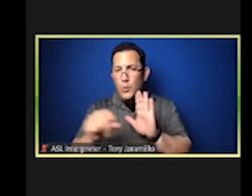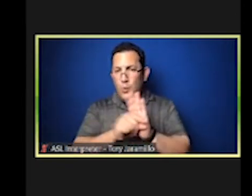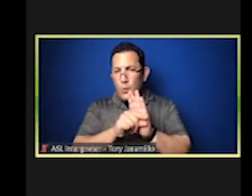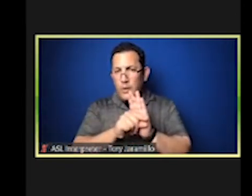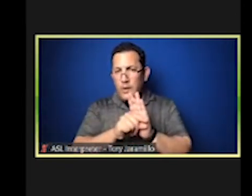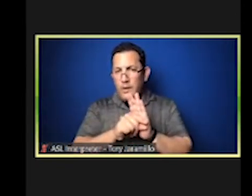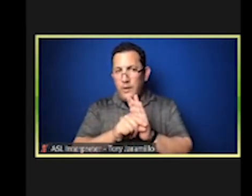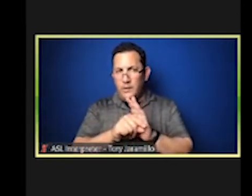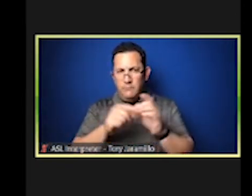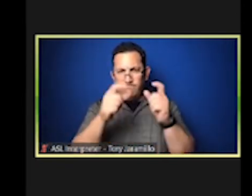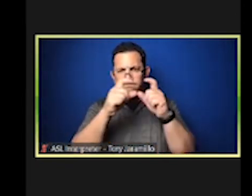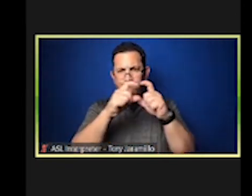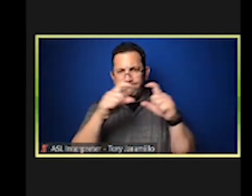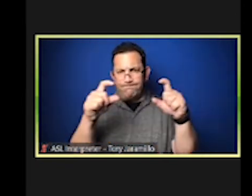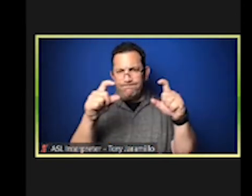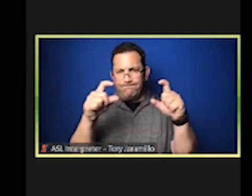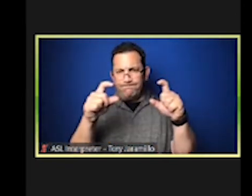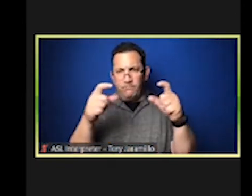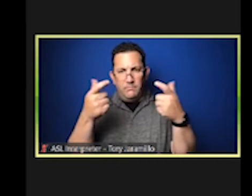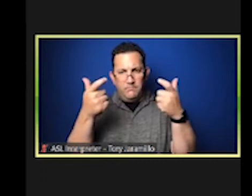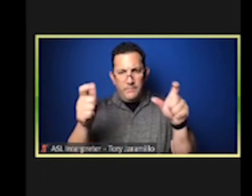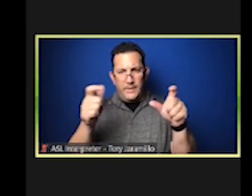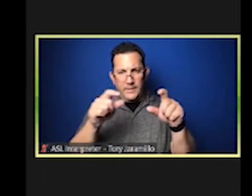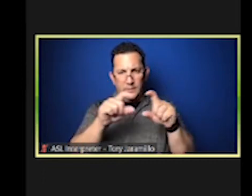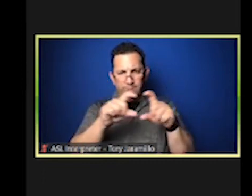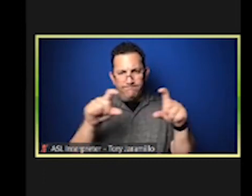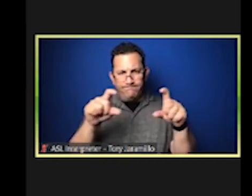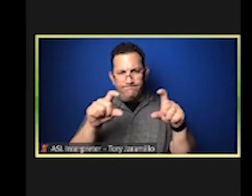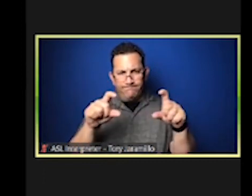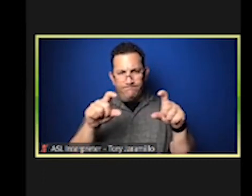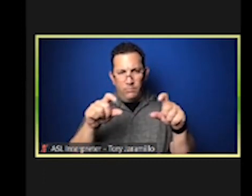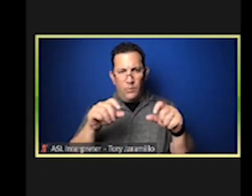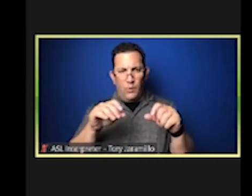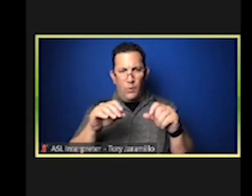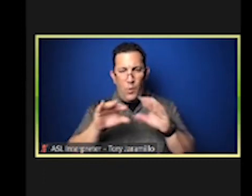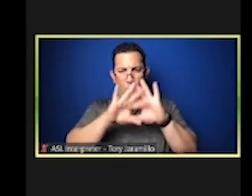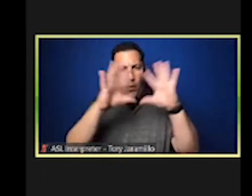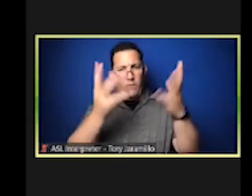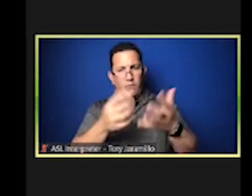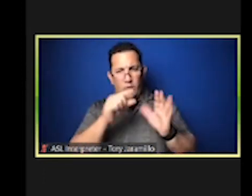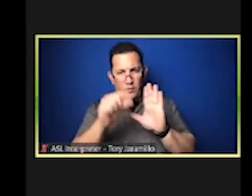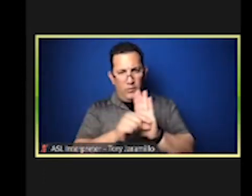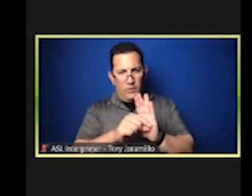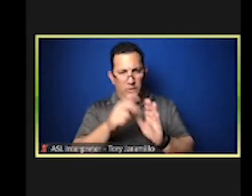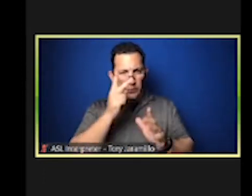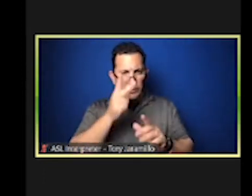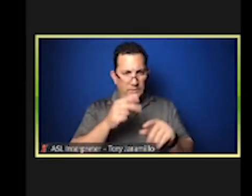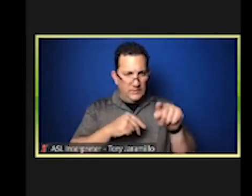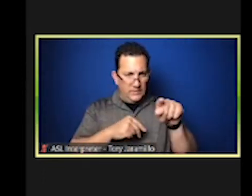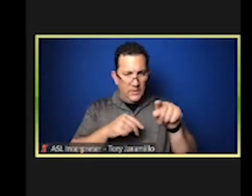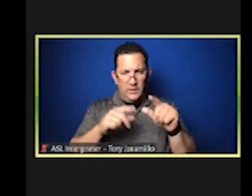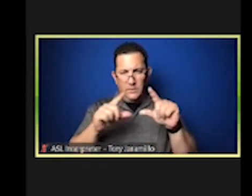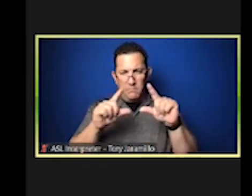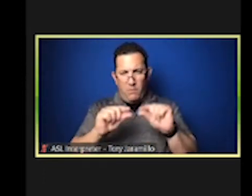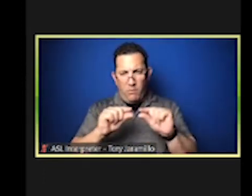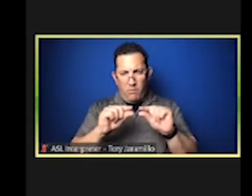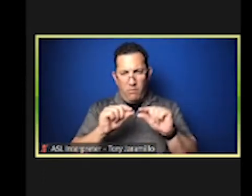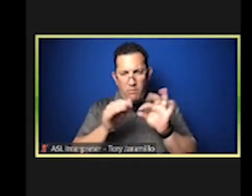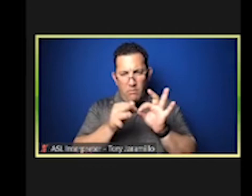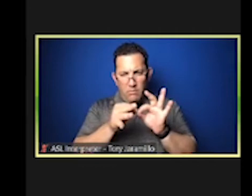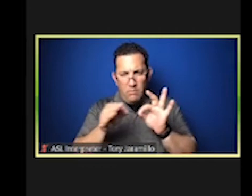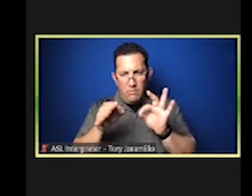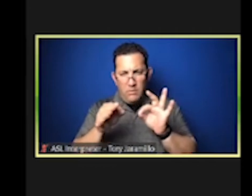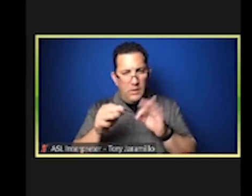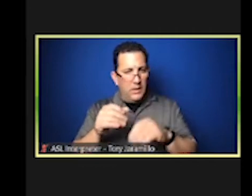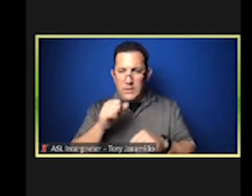large font and the overall grade will show in smaller font. We do